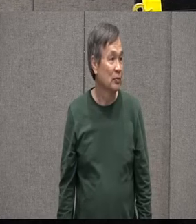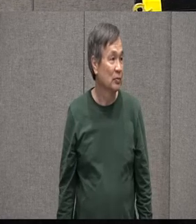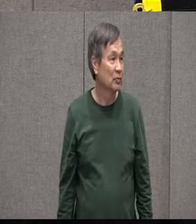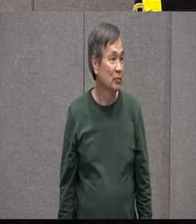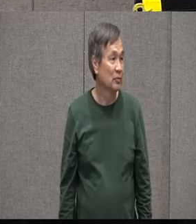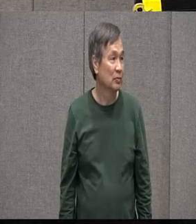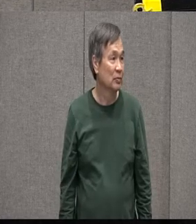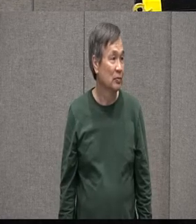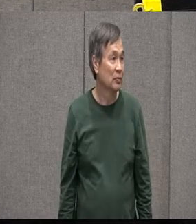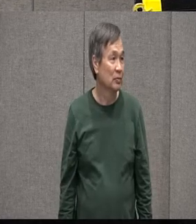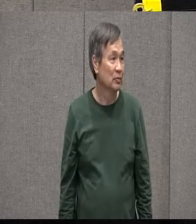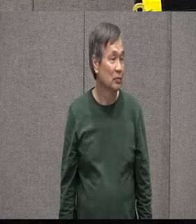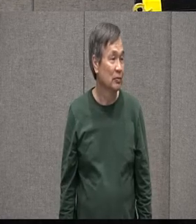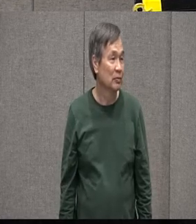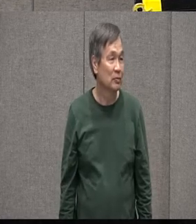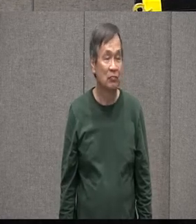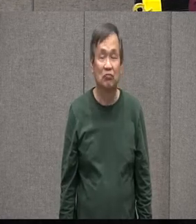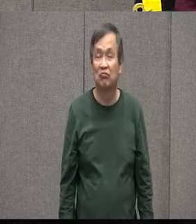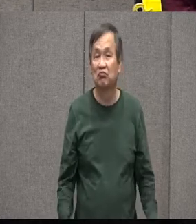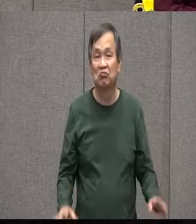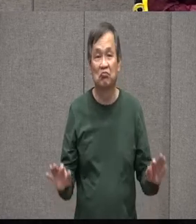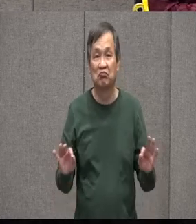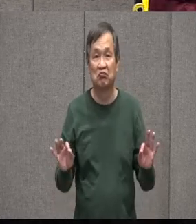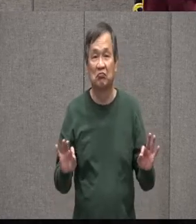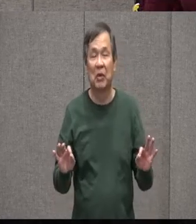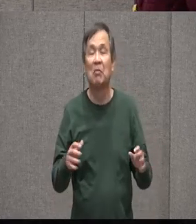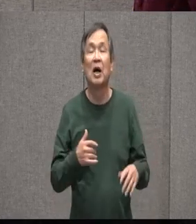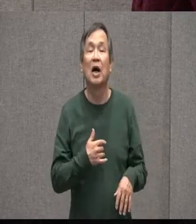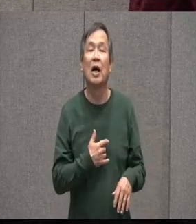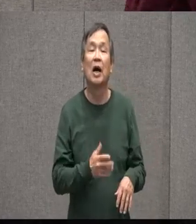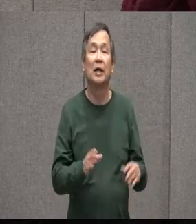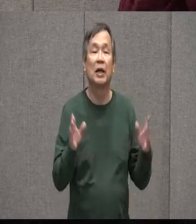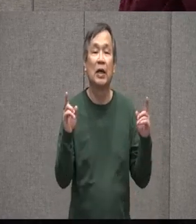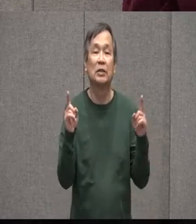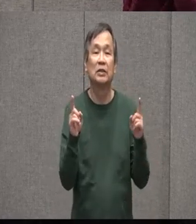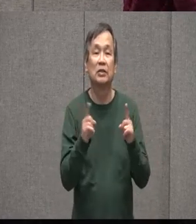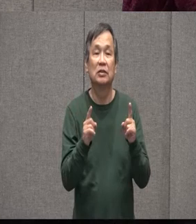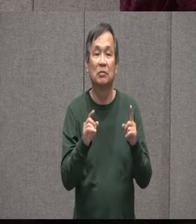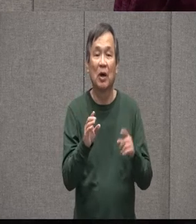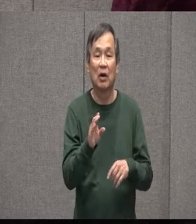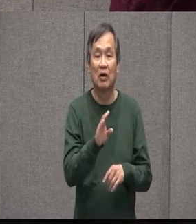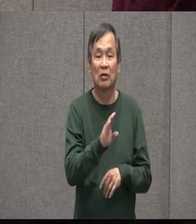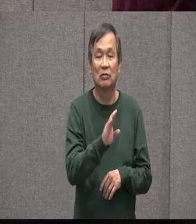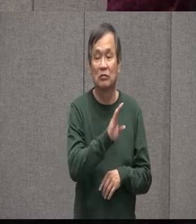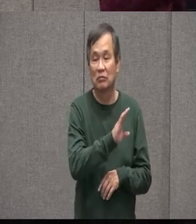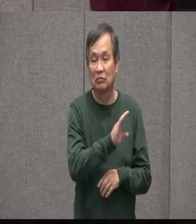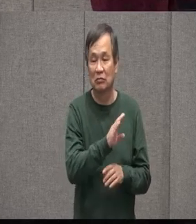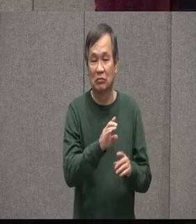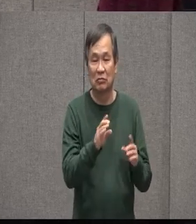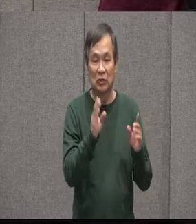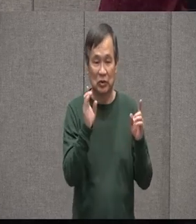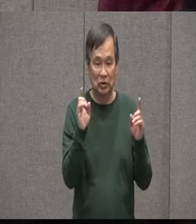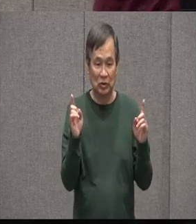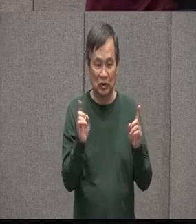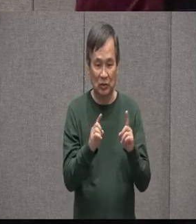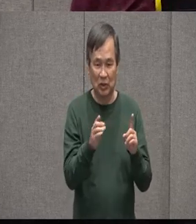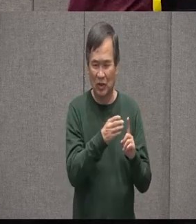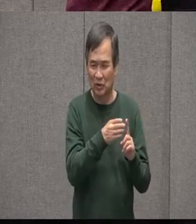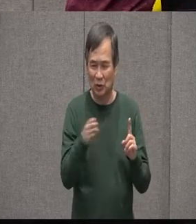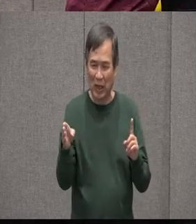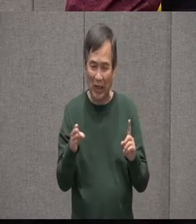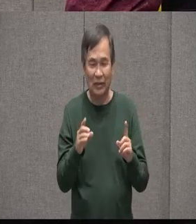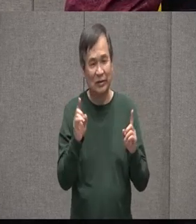that's, nope. But I do have the small straight. So for the small straight, I get 30